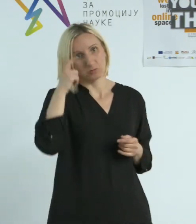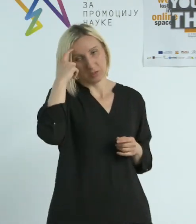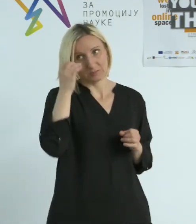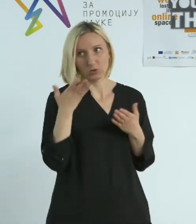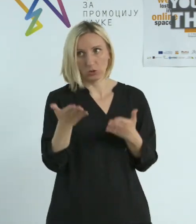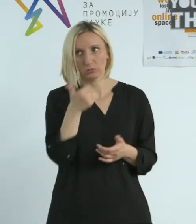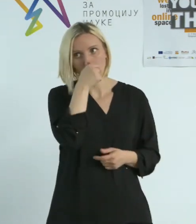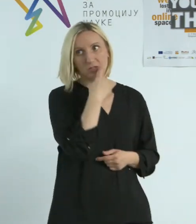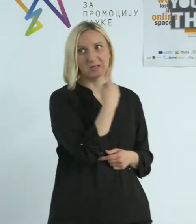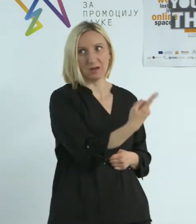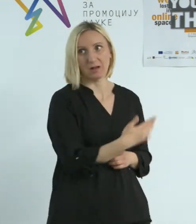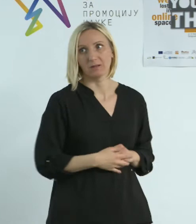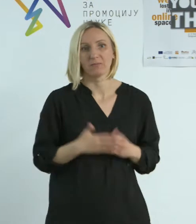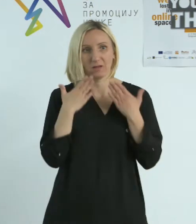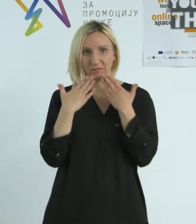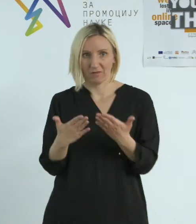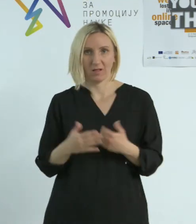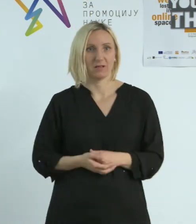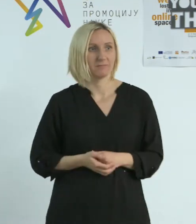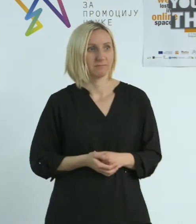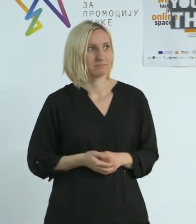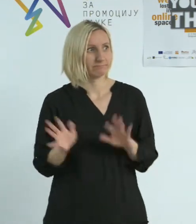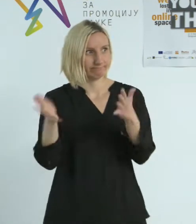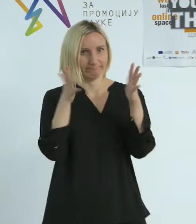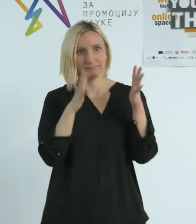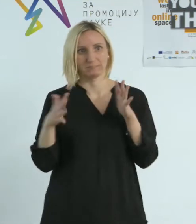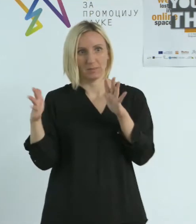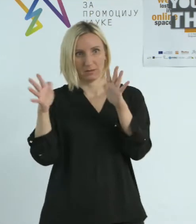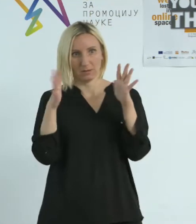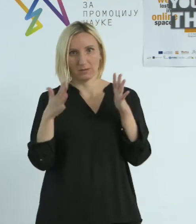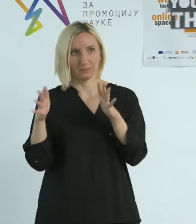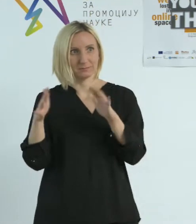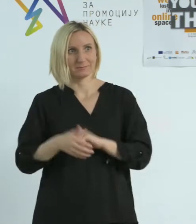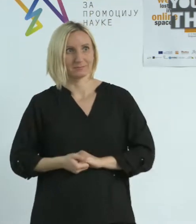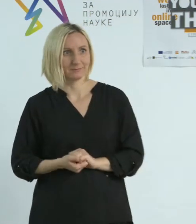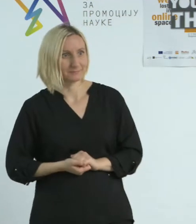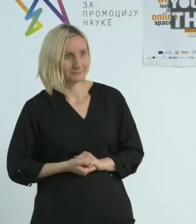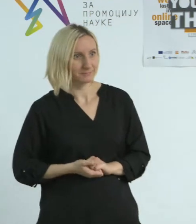that. And that's all. Thank you very much for your attention.